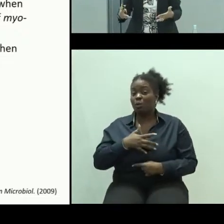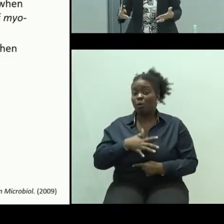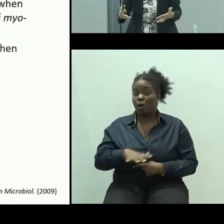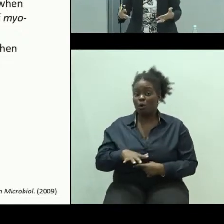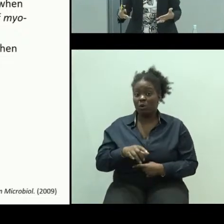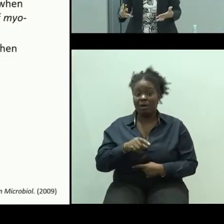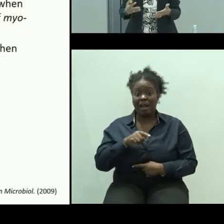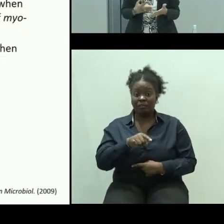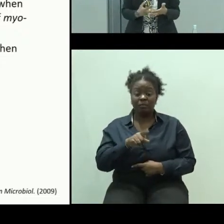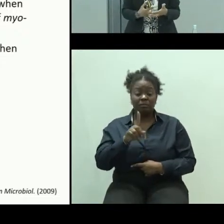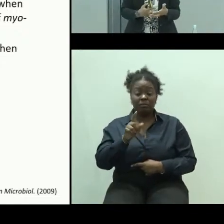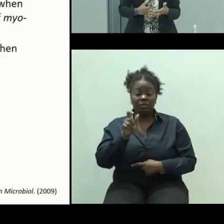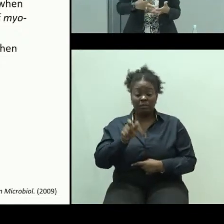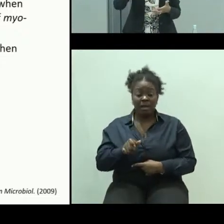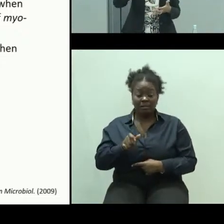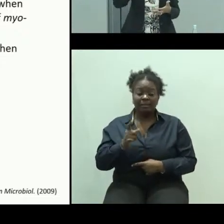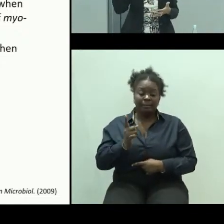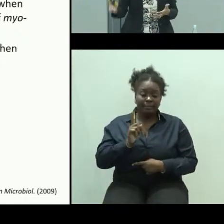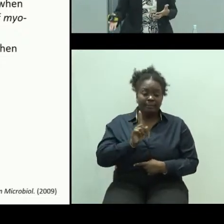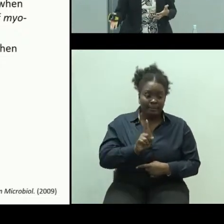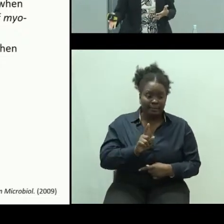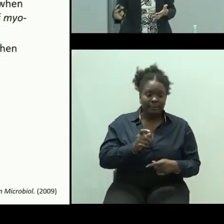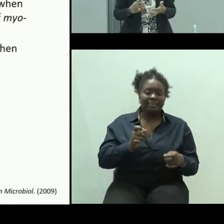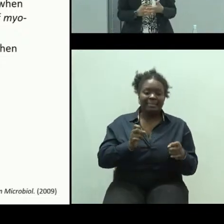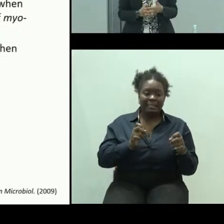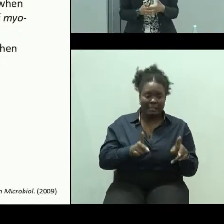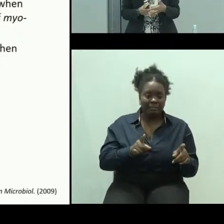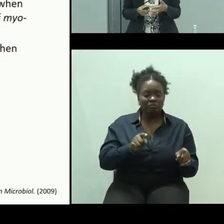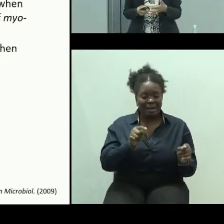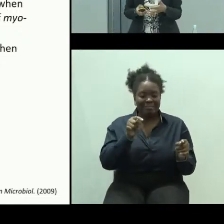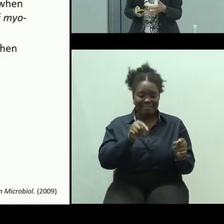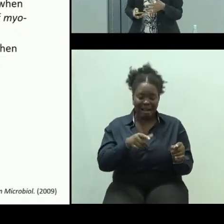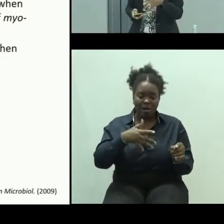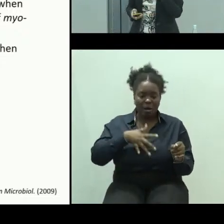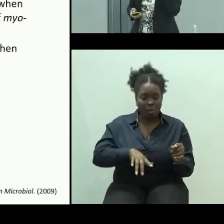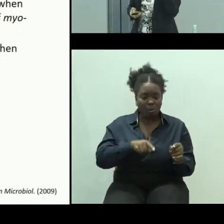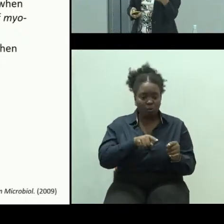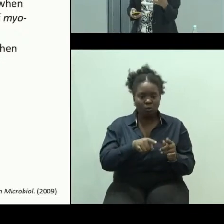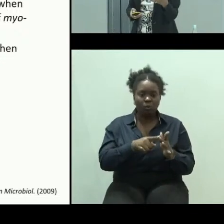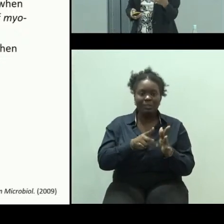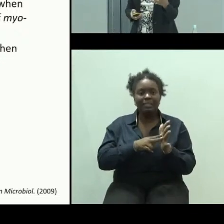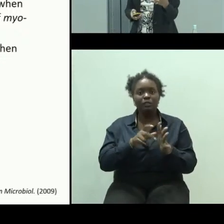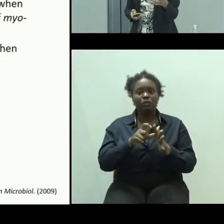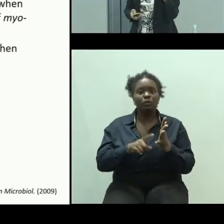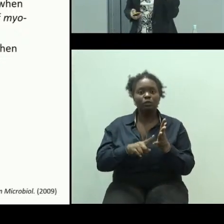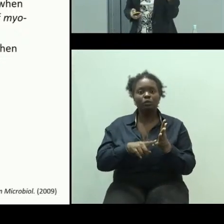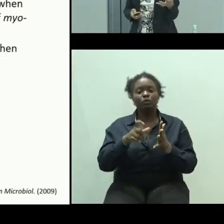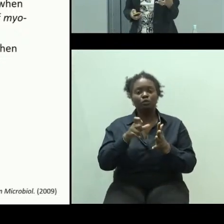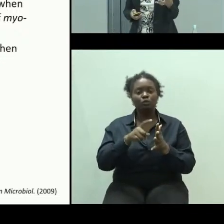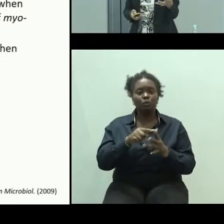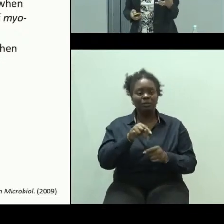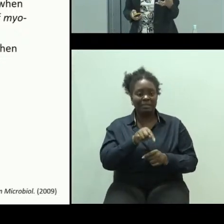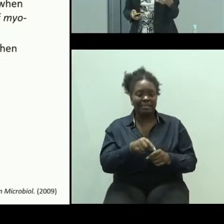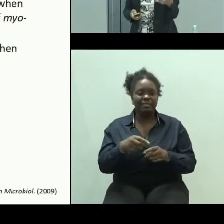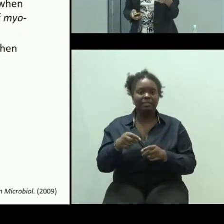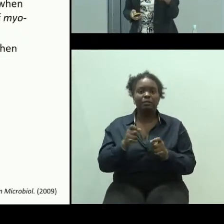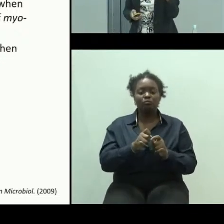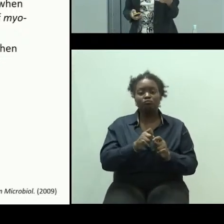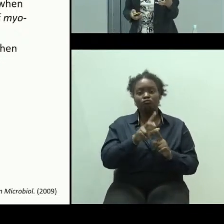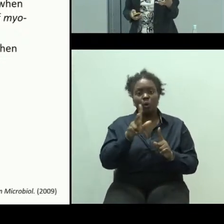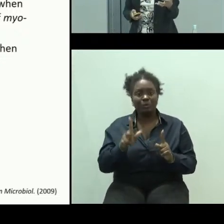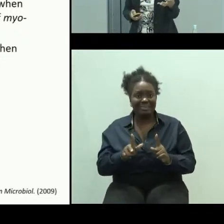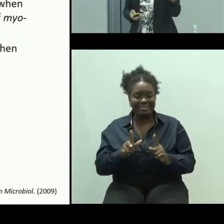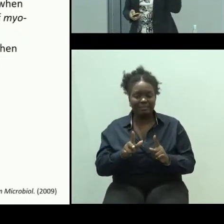operator go into the system and decide, now I want to induce this second protein. Instead, what we would like is for the cells to be able to